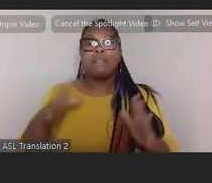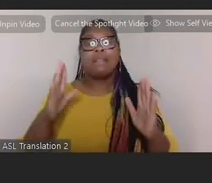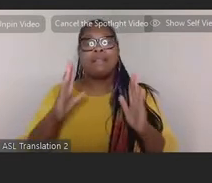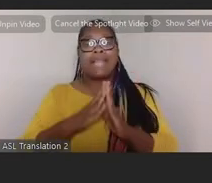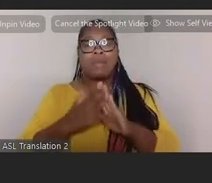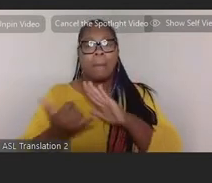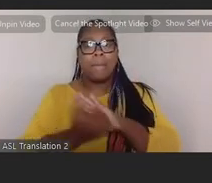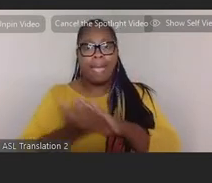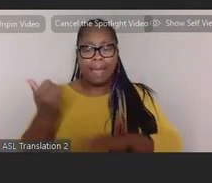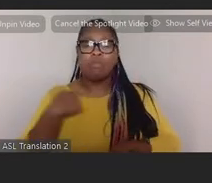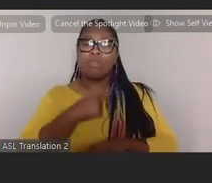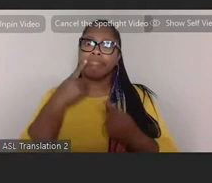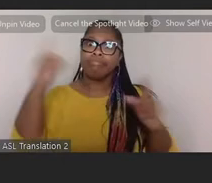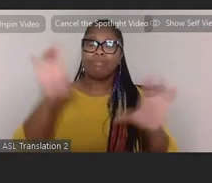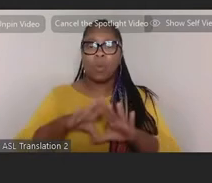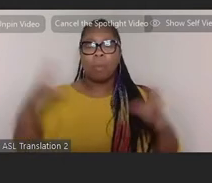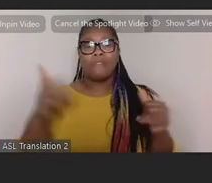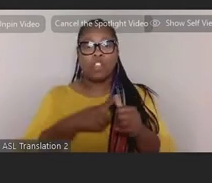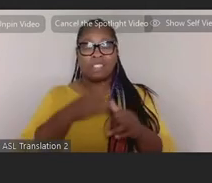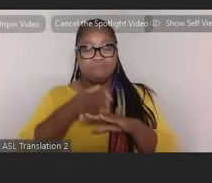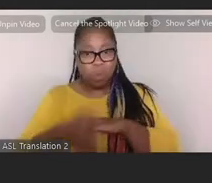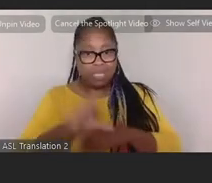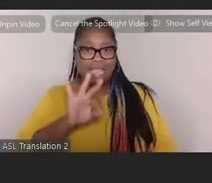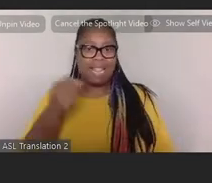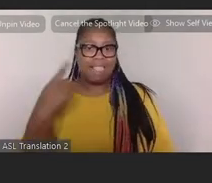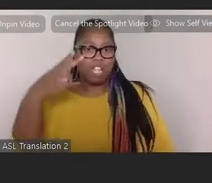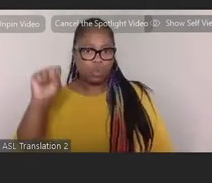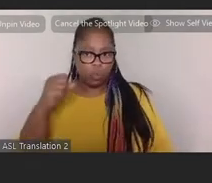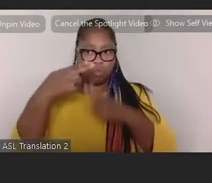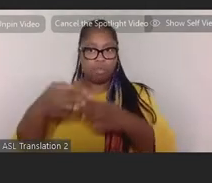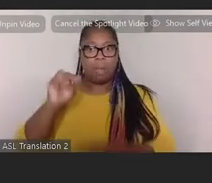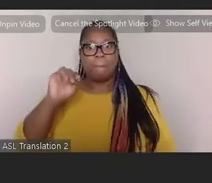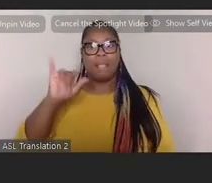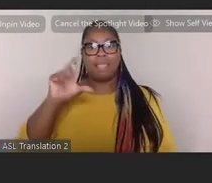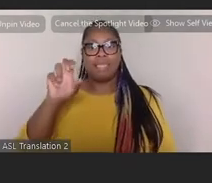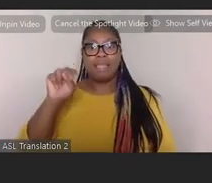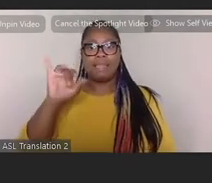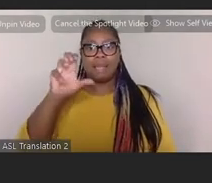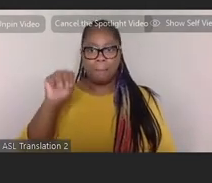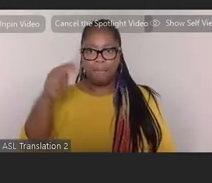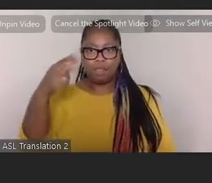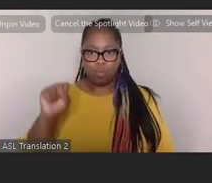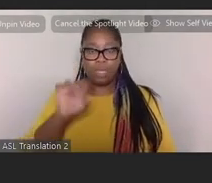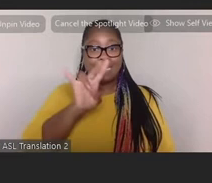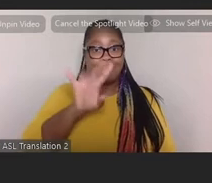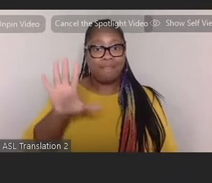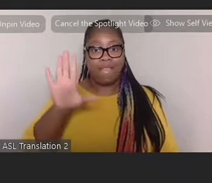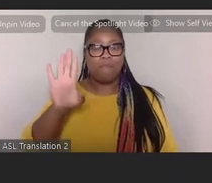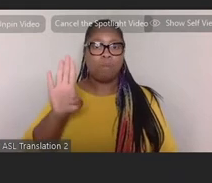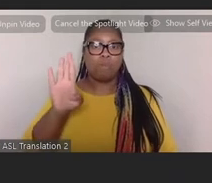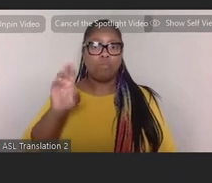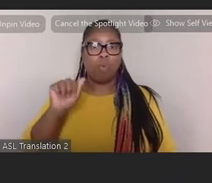We successfully opened the first post-9/11 high school known as Millennium High School at 75 Broad Street.